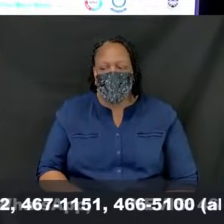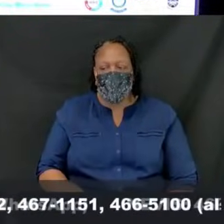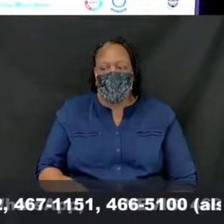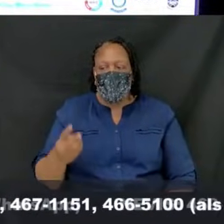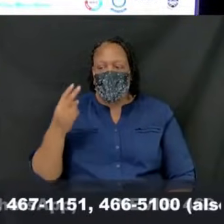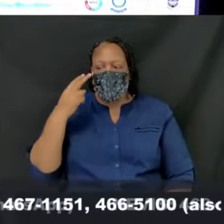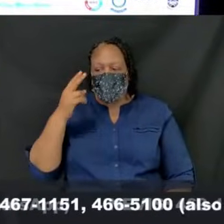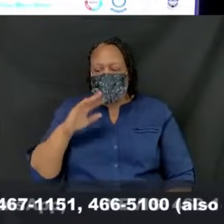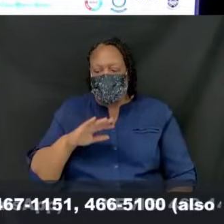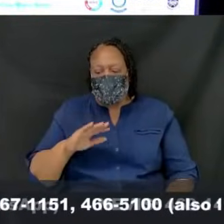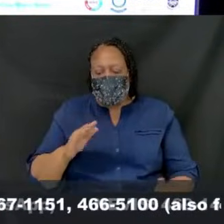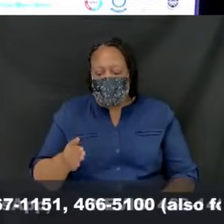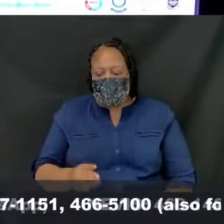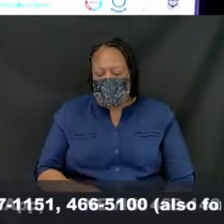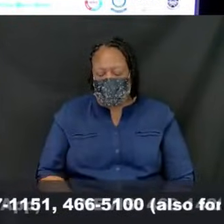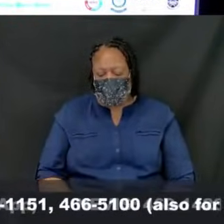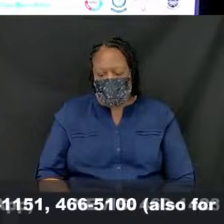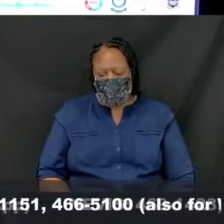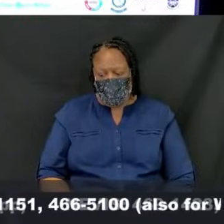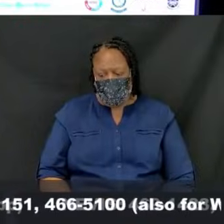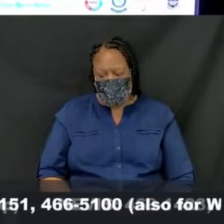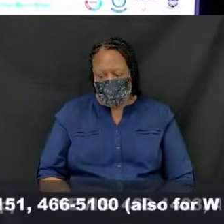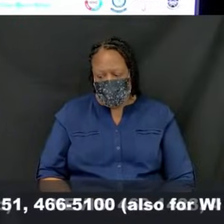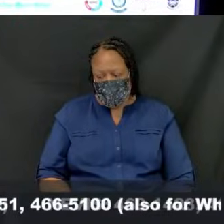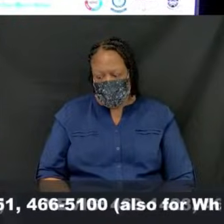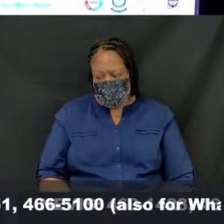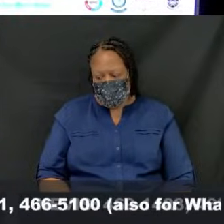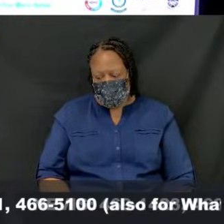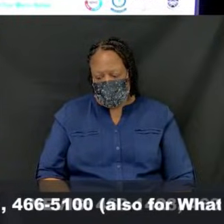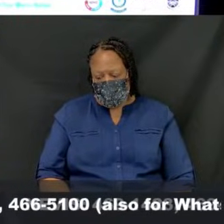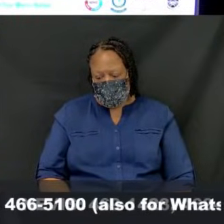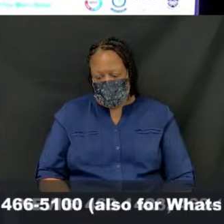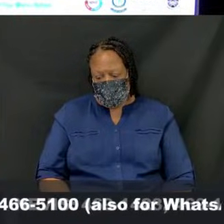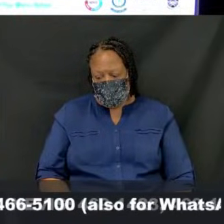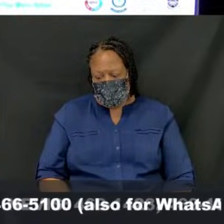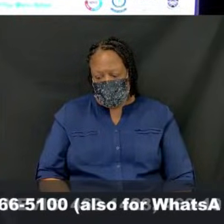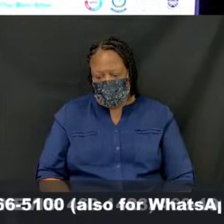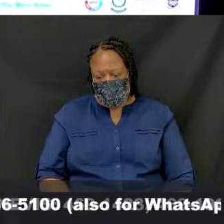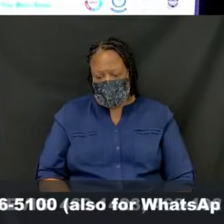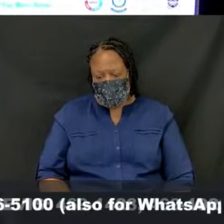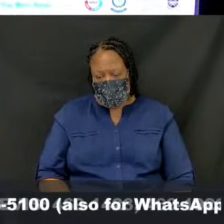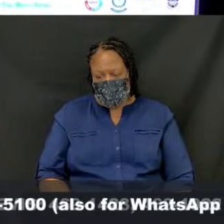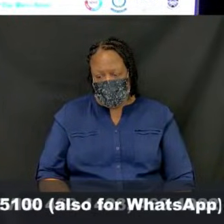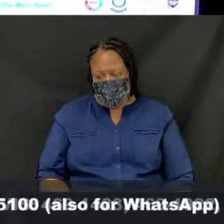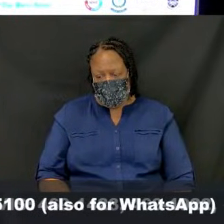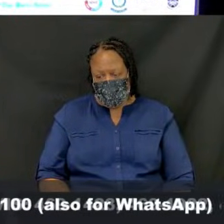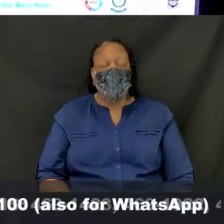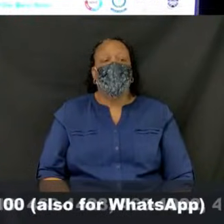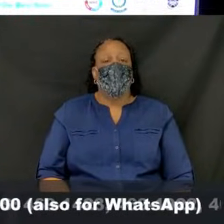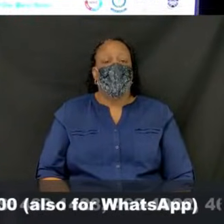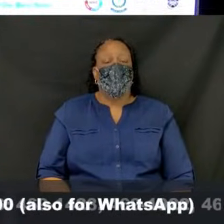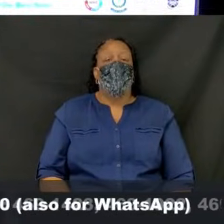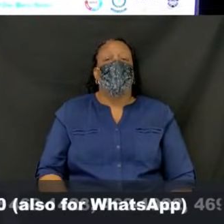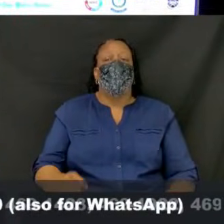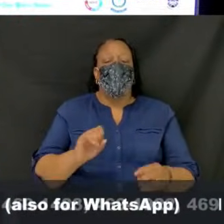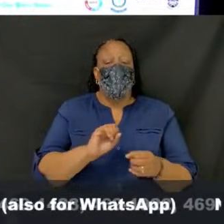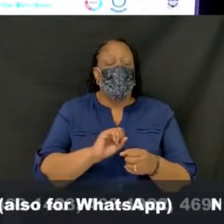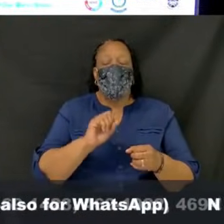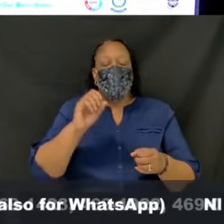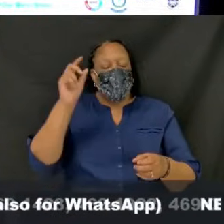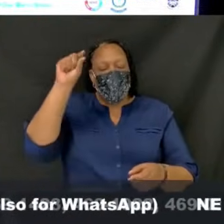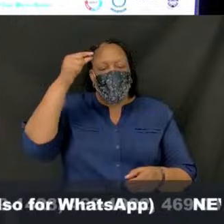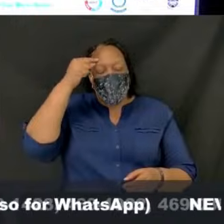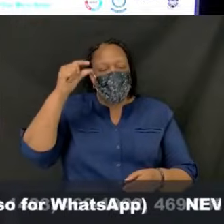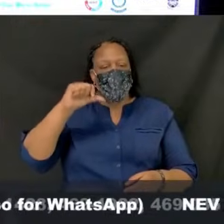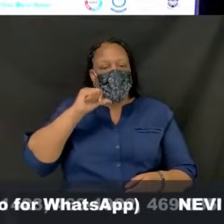us. No, the government has not thrown up the hands. No, we have not lost control of anything. And Dr. Wilkinson would